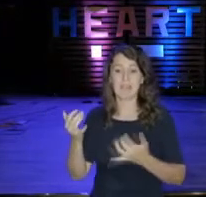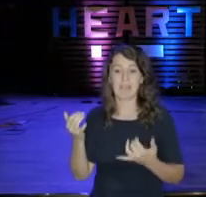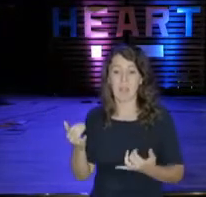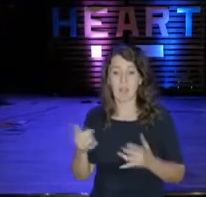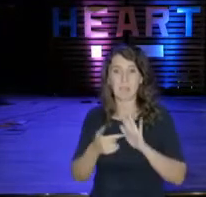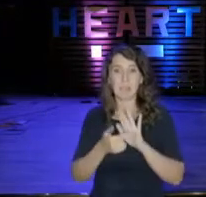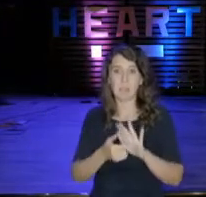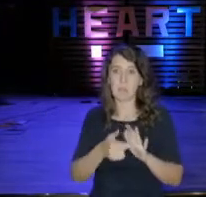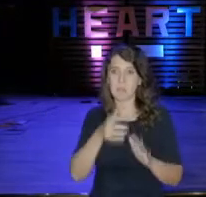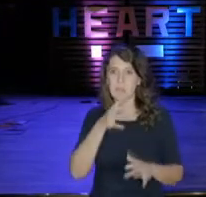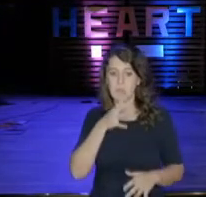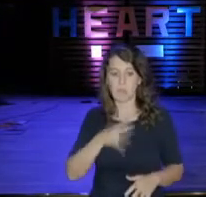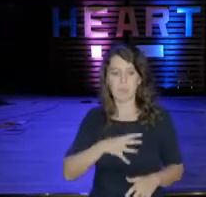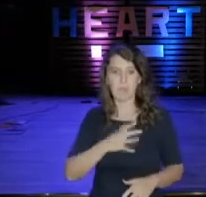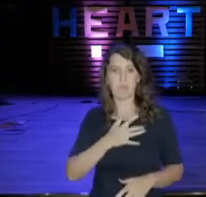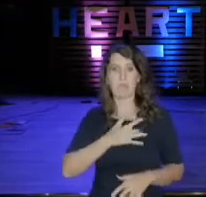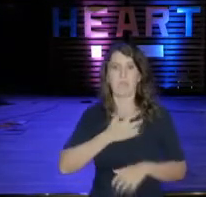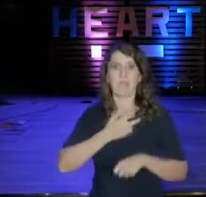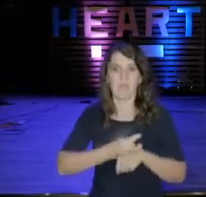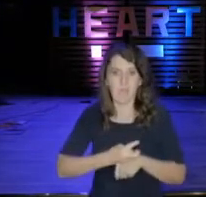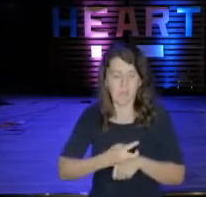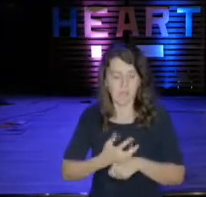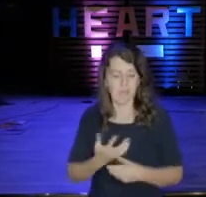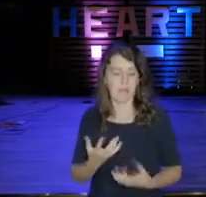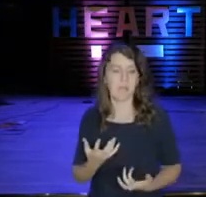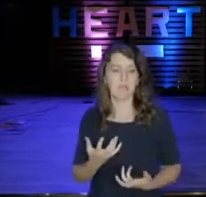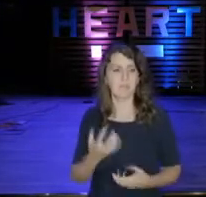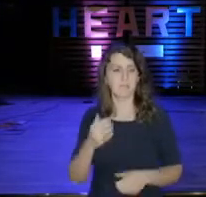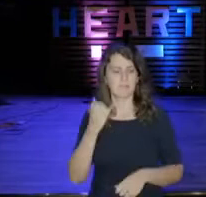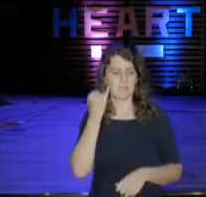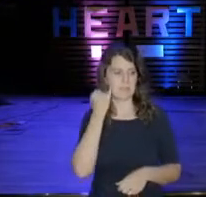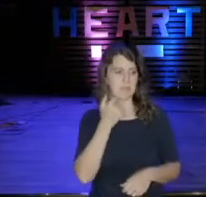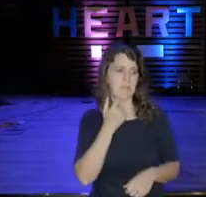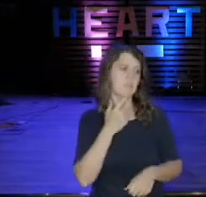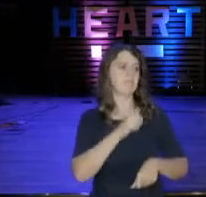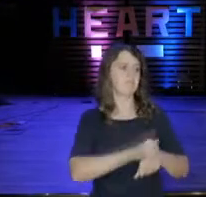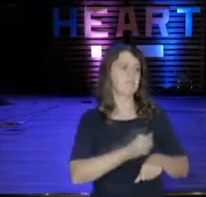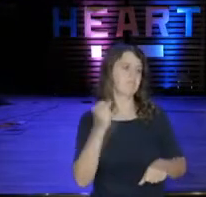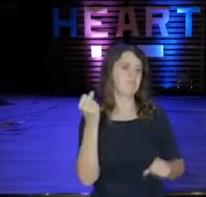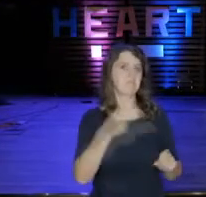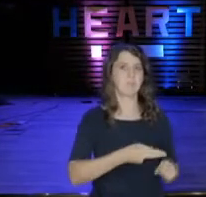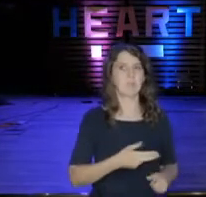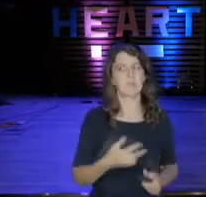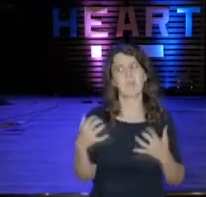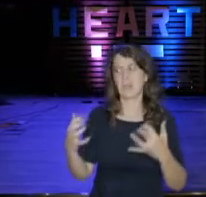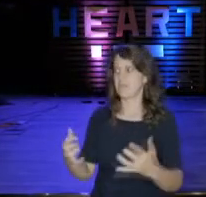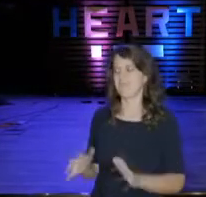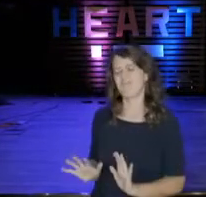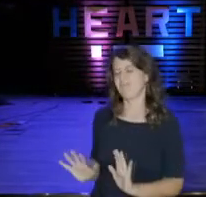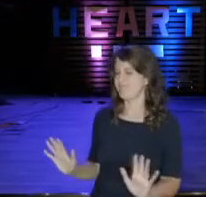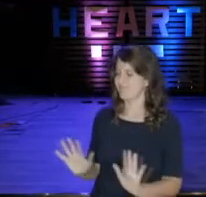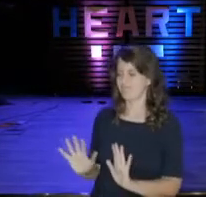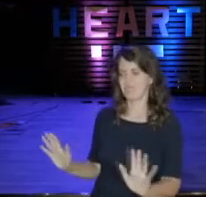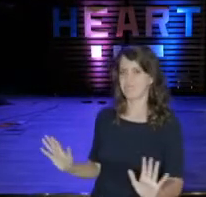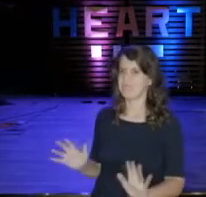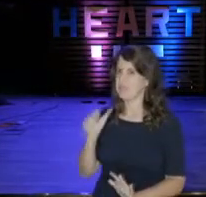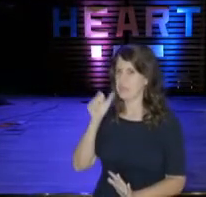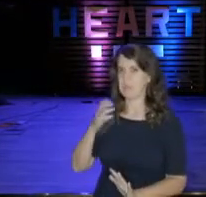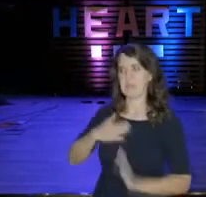to this woman. So if he says, just stone her, that's fine, then the crowd would say, oh, he's not my rabbi.